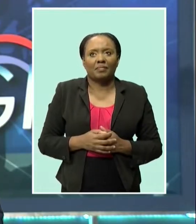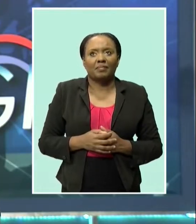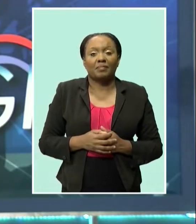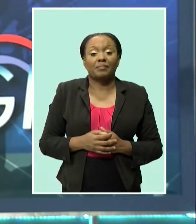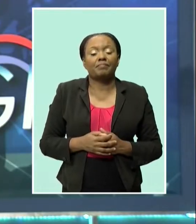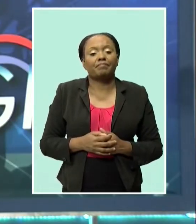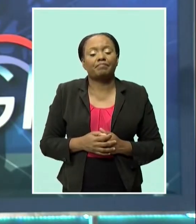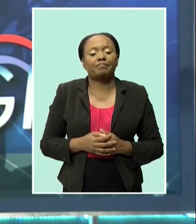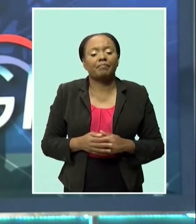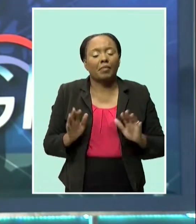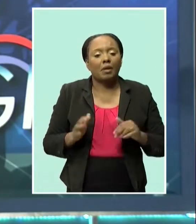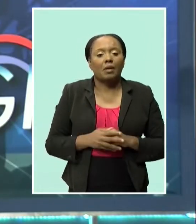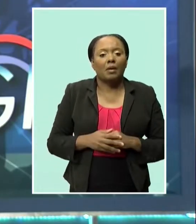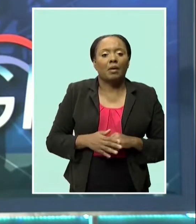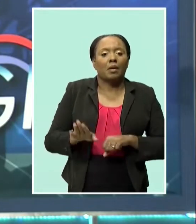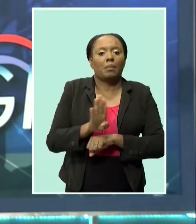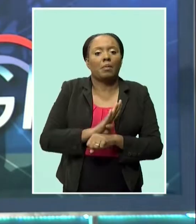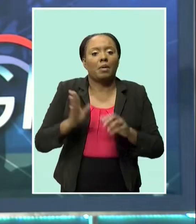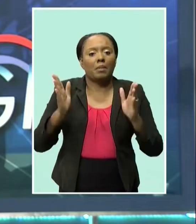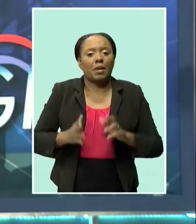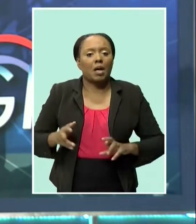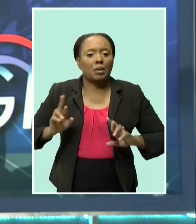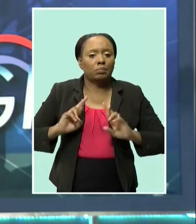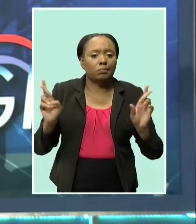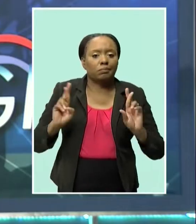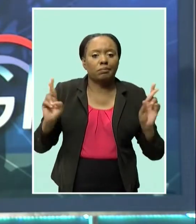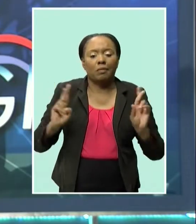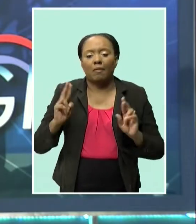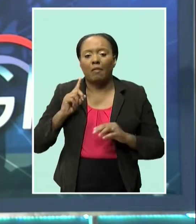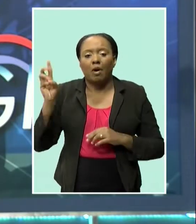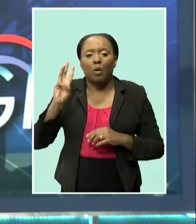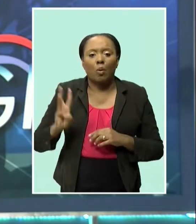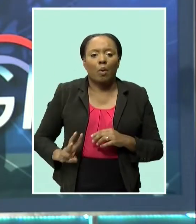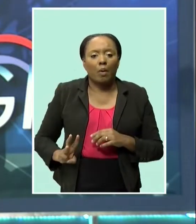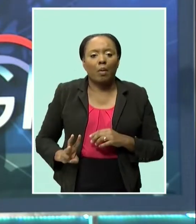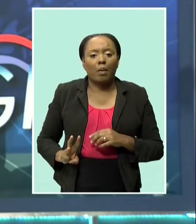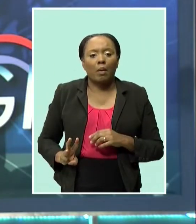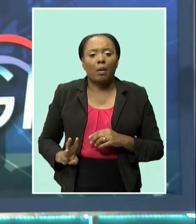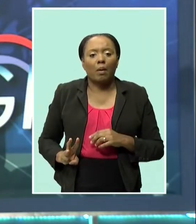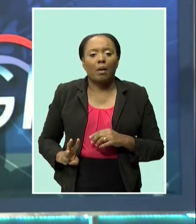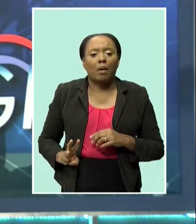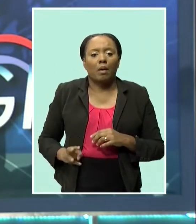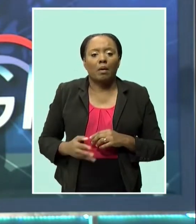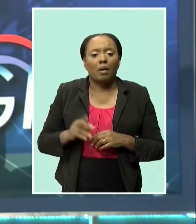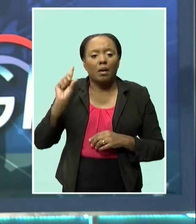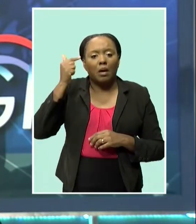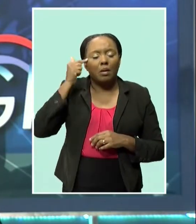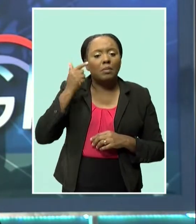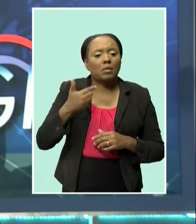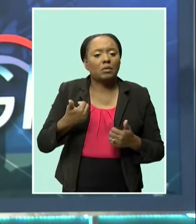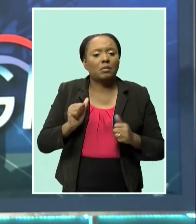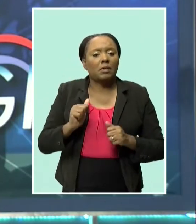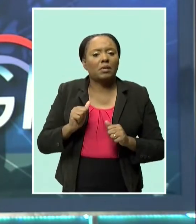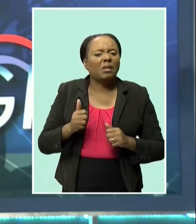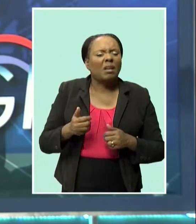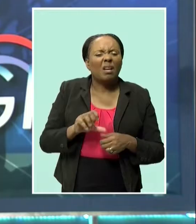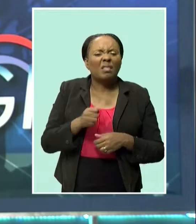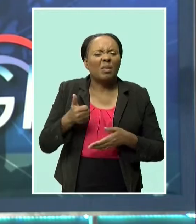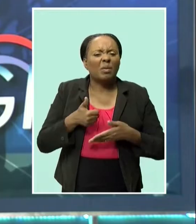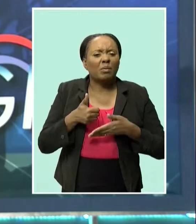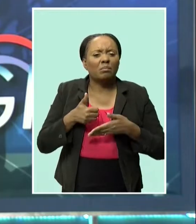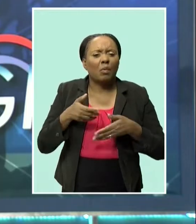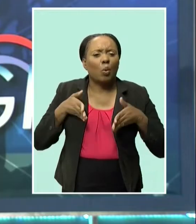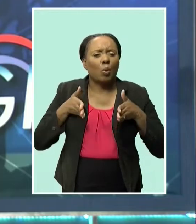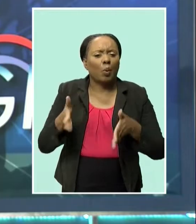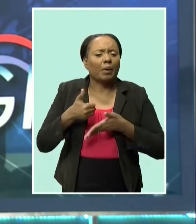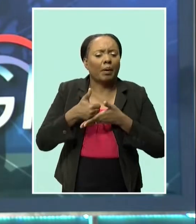Well, as Barbadians prepare to weather the latest system, government is providing another avenue to help people prepare. This was revealed by Senior